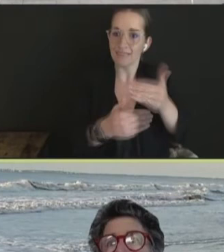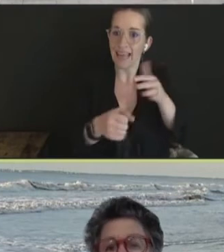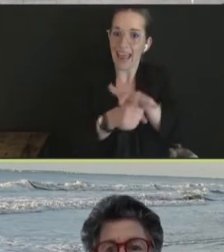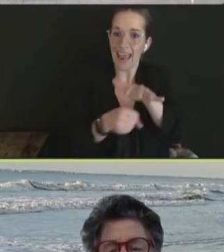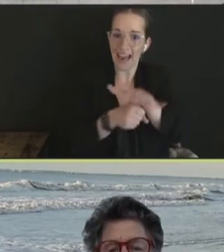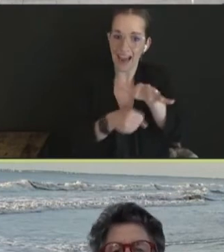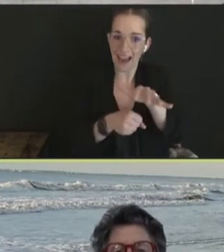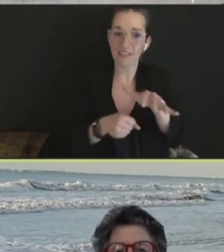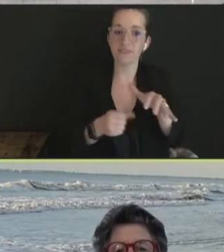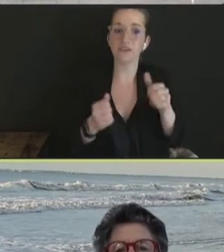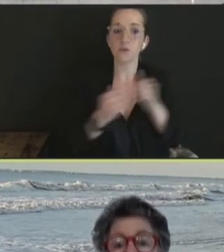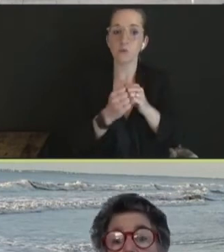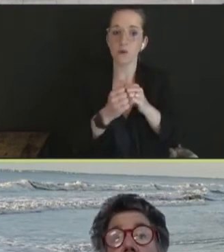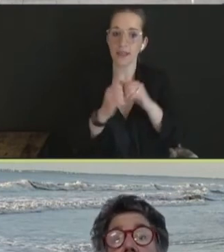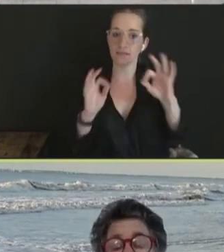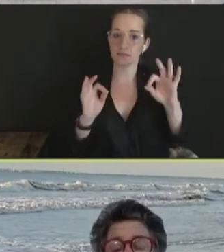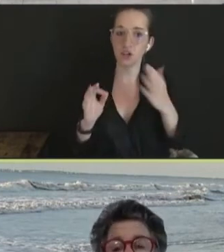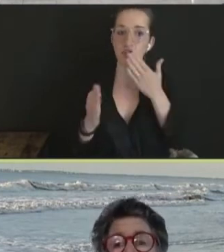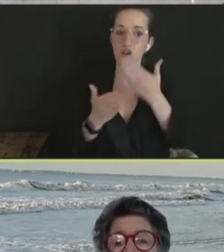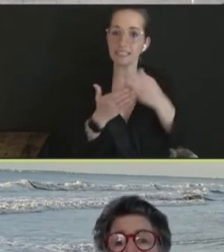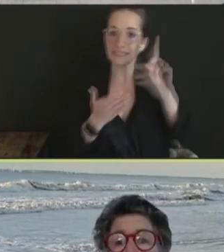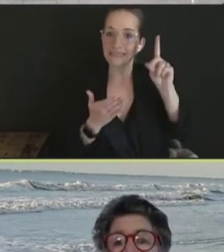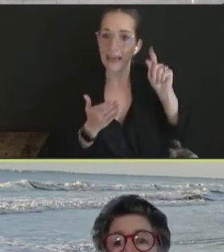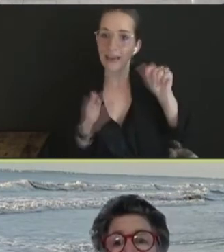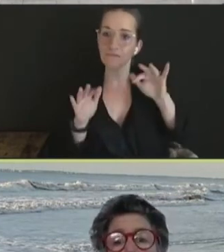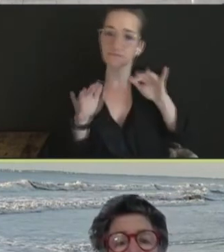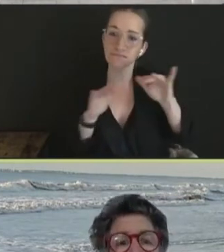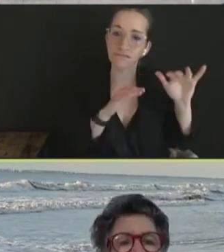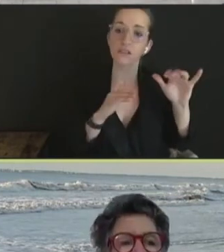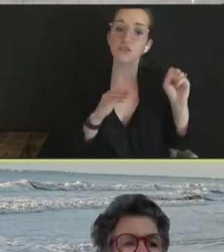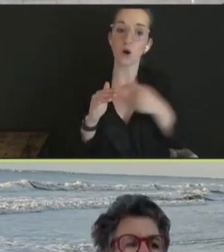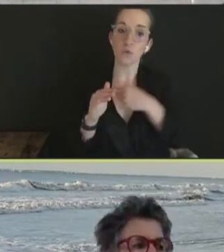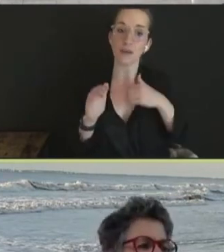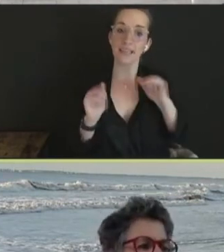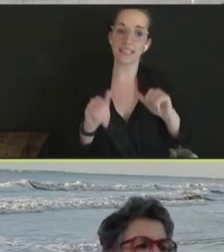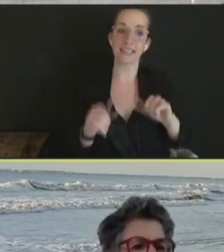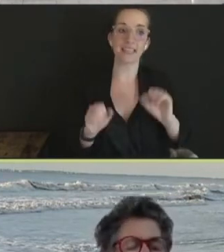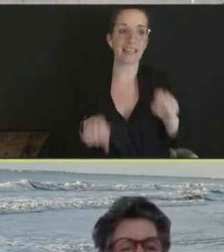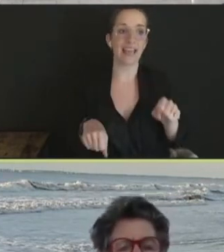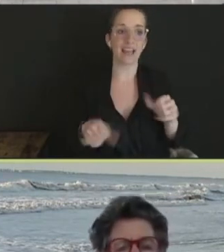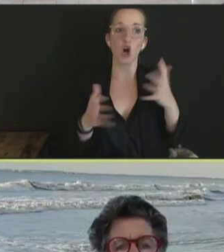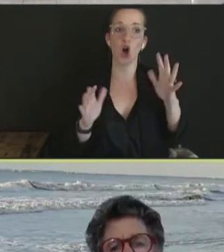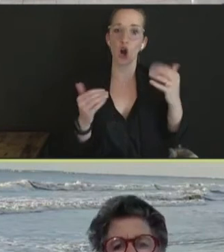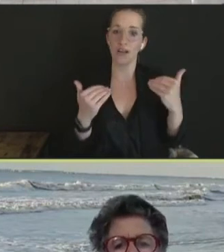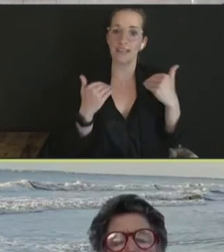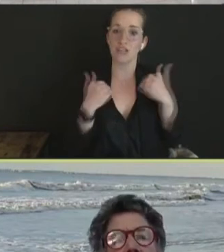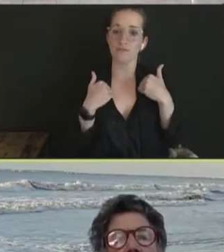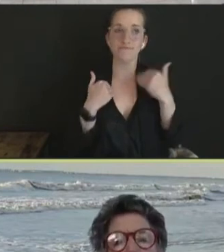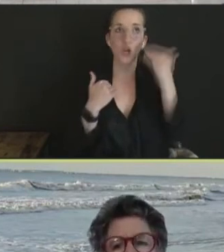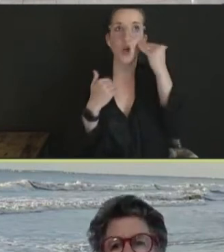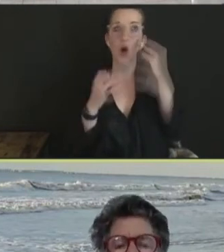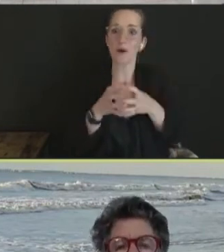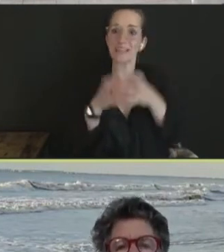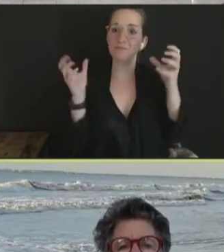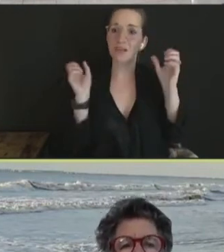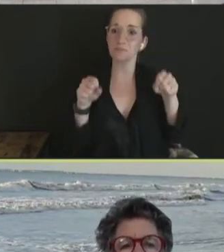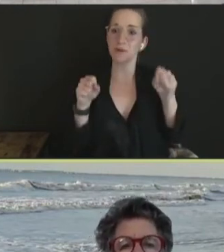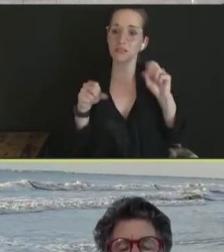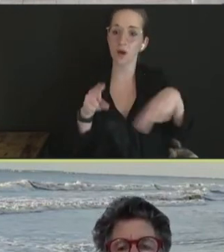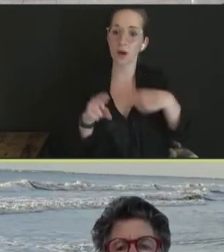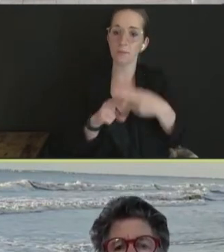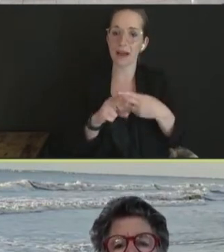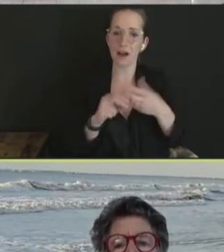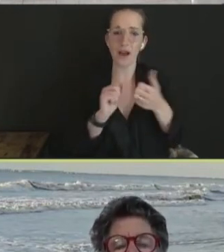good immunogenicity data, et cetera, so that you know as much as you possibly can know about how a strain change